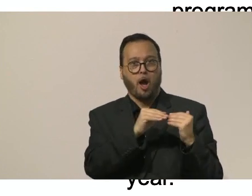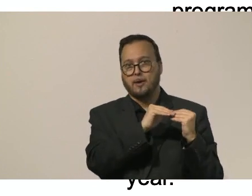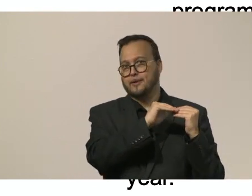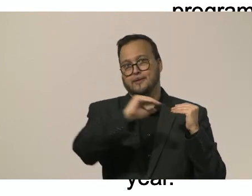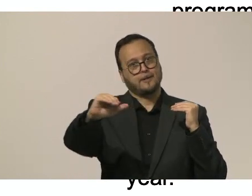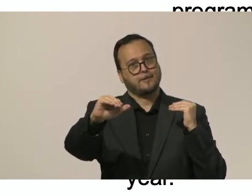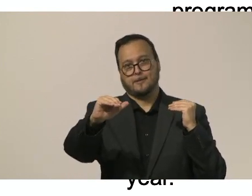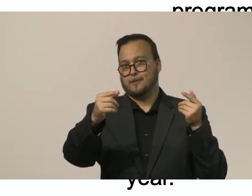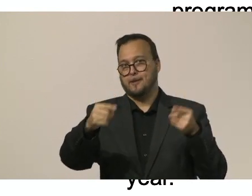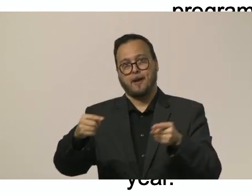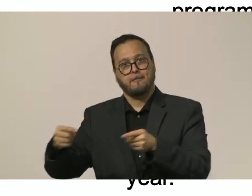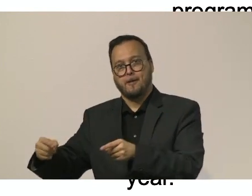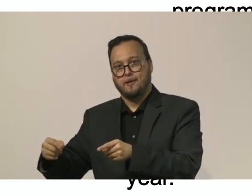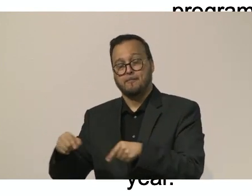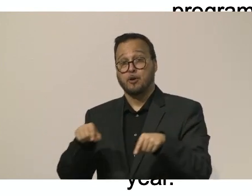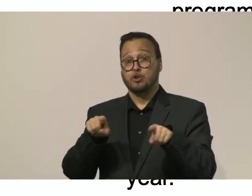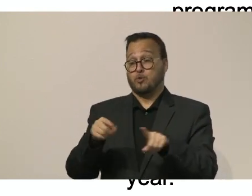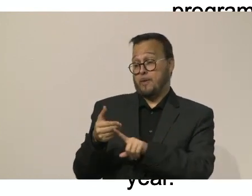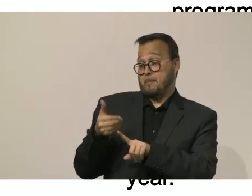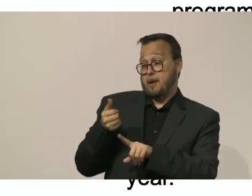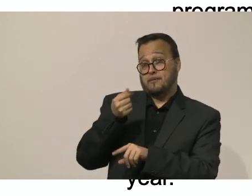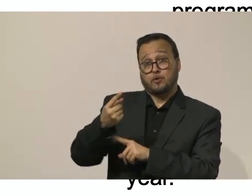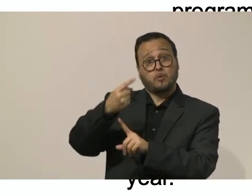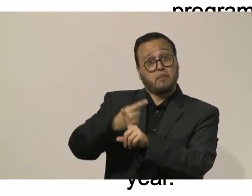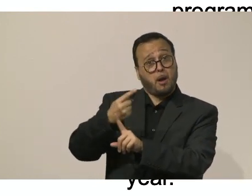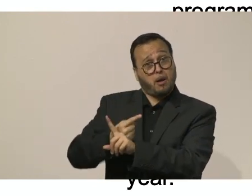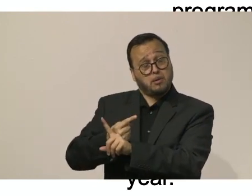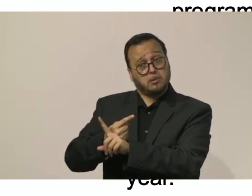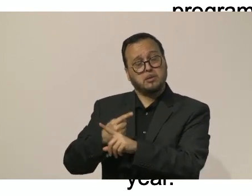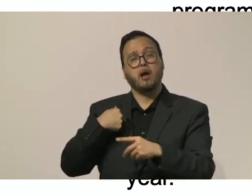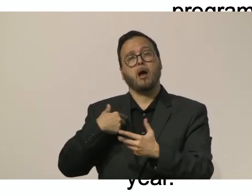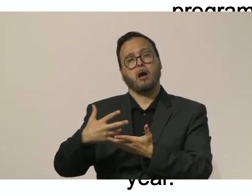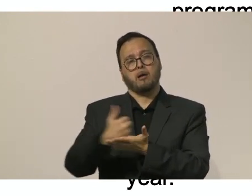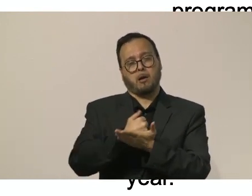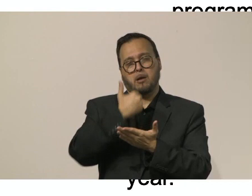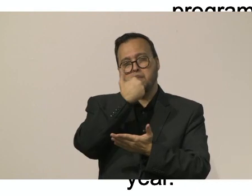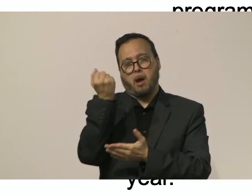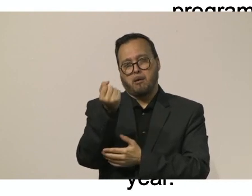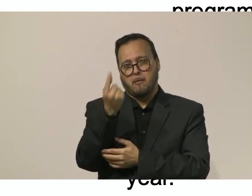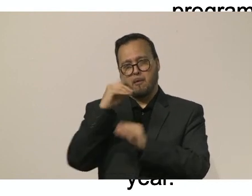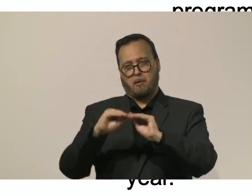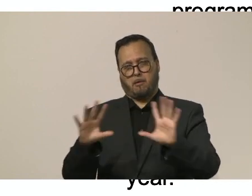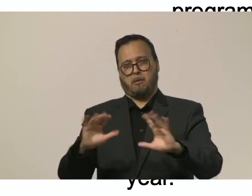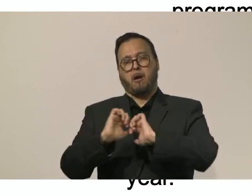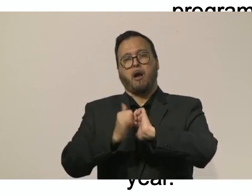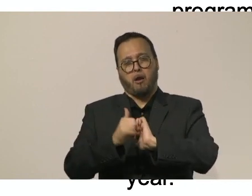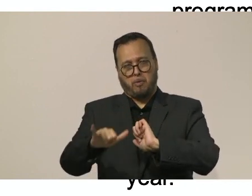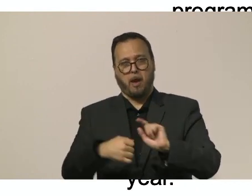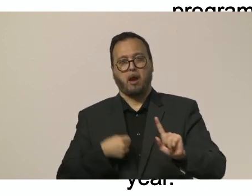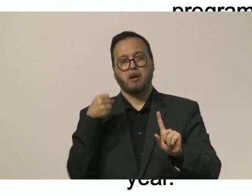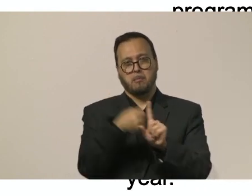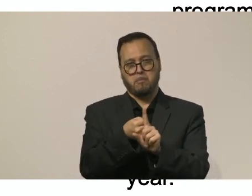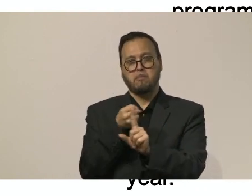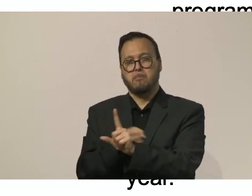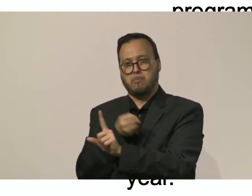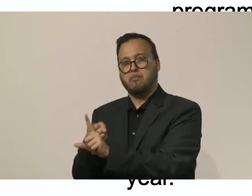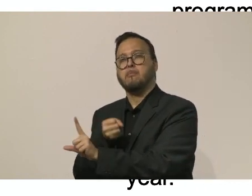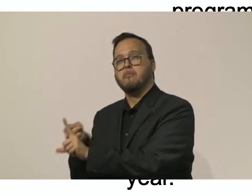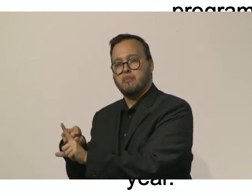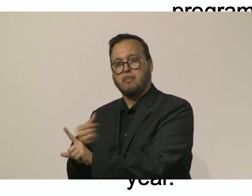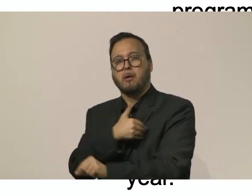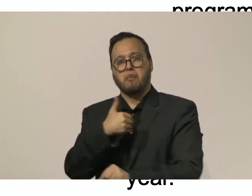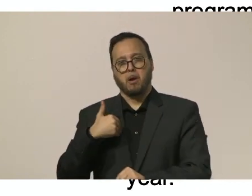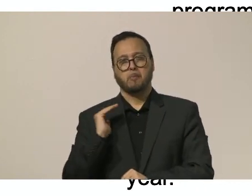place. And during the past few months, I gained a better understanding about how this impacted members of the campus